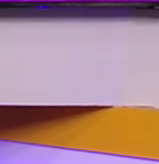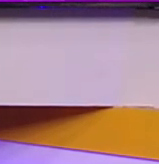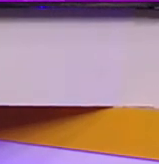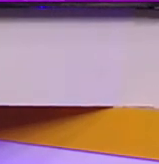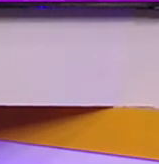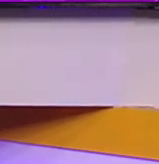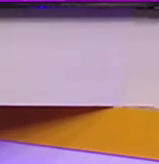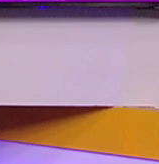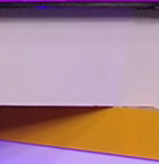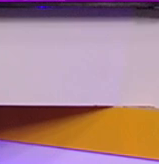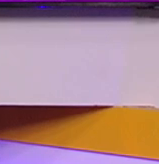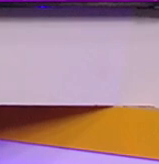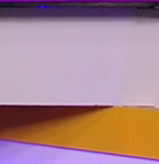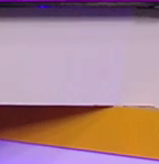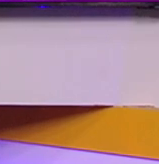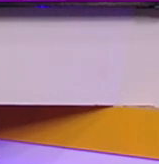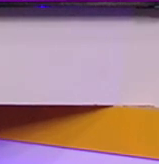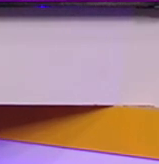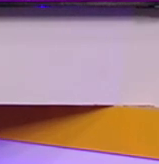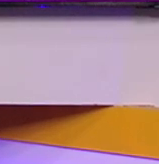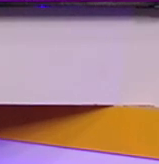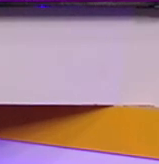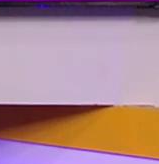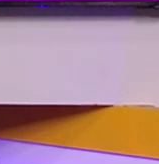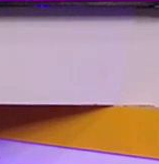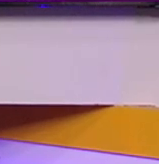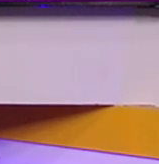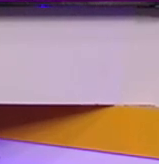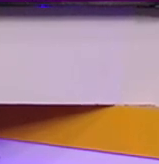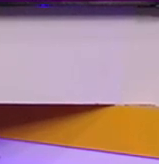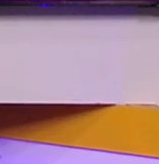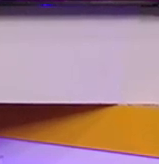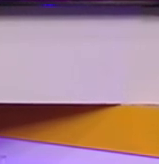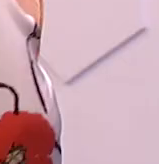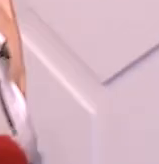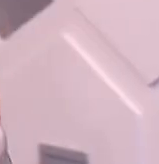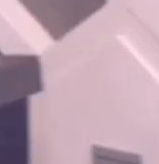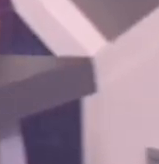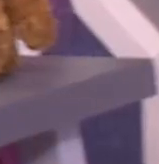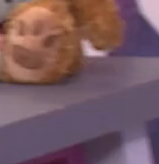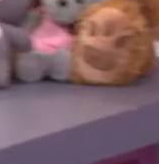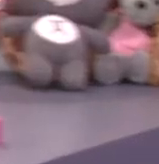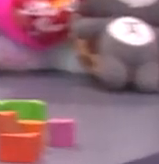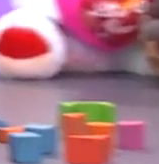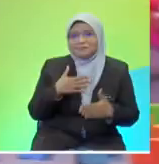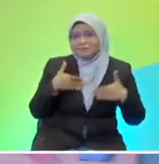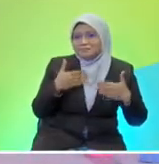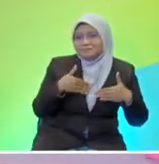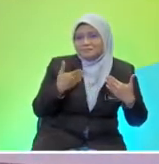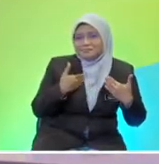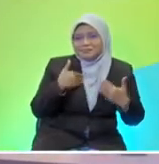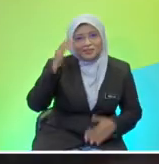It's such a beautiful day. It's my birthday. I'm so excited. Hello,